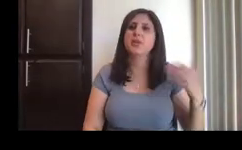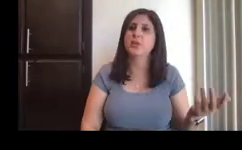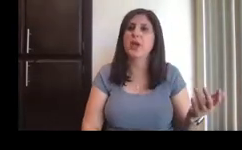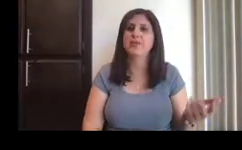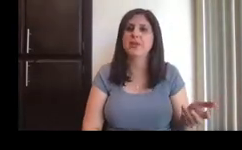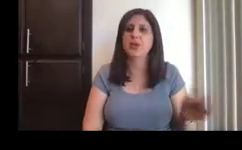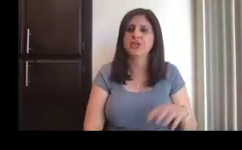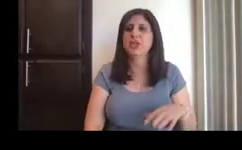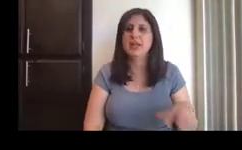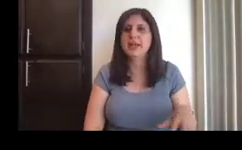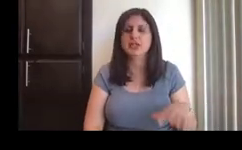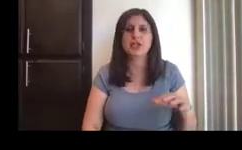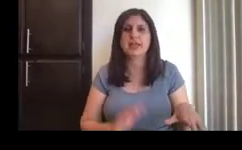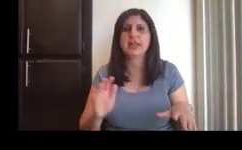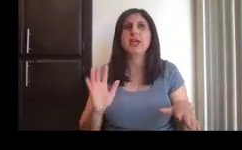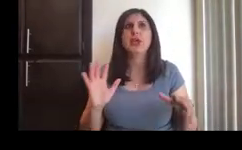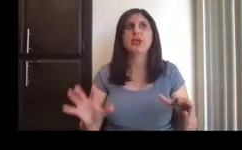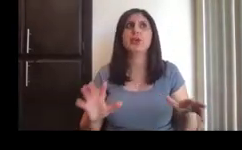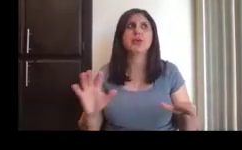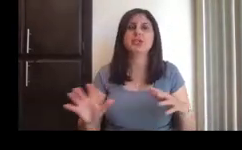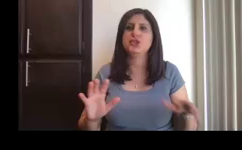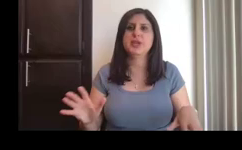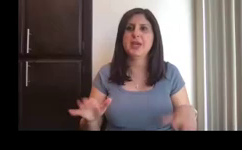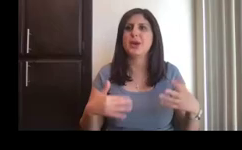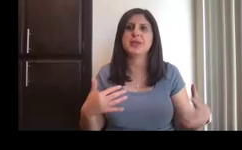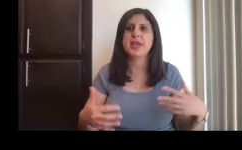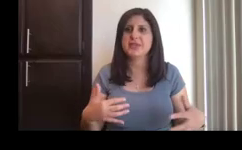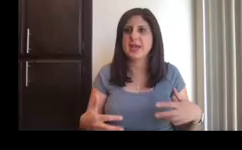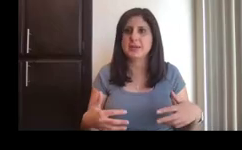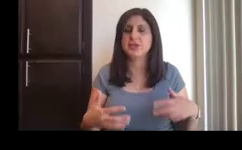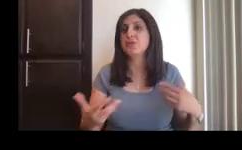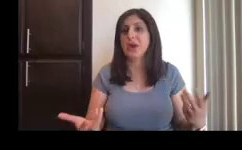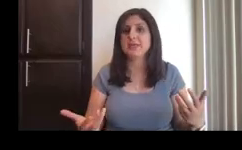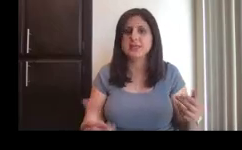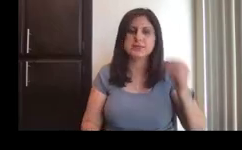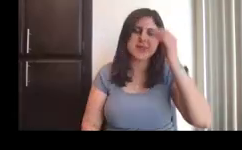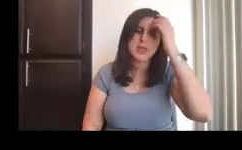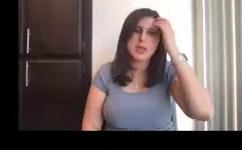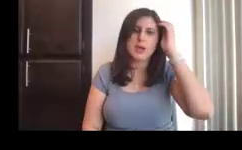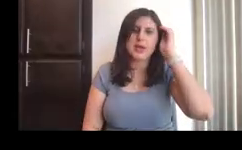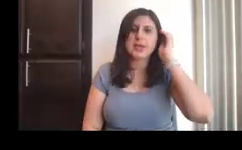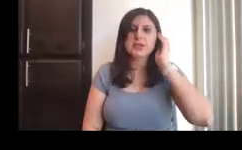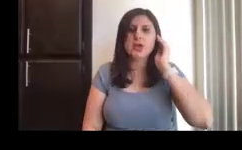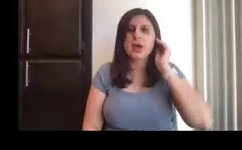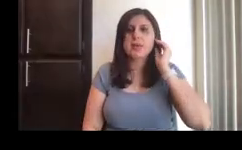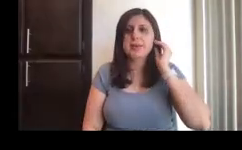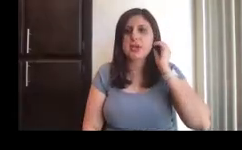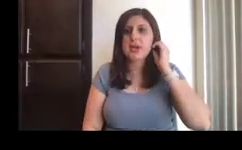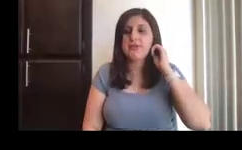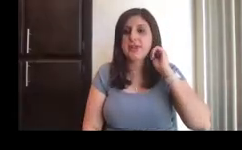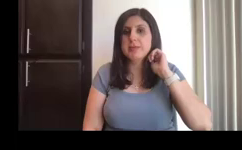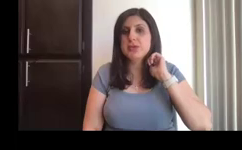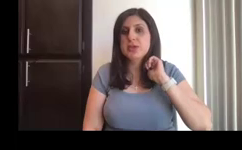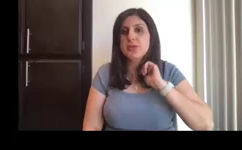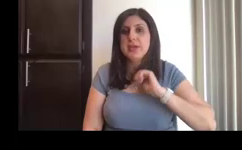I feel like we have been rushing in class, trying to get through each unit and not really having time to practice. Okay, so I'm going to